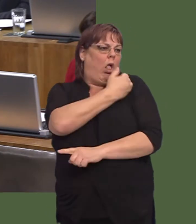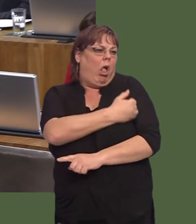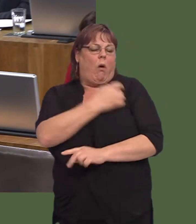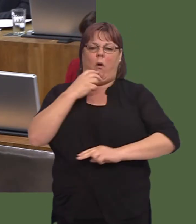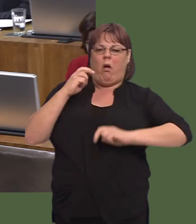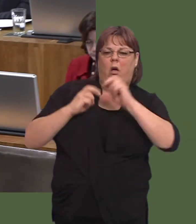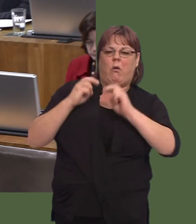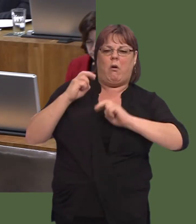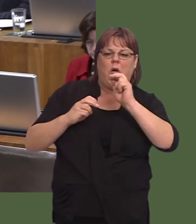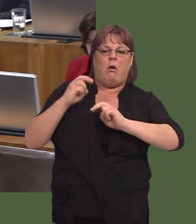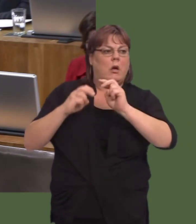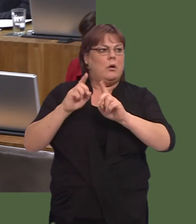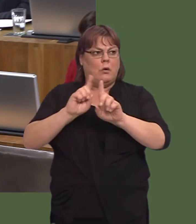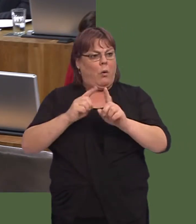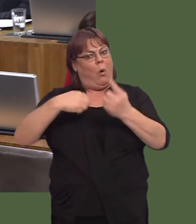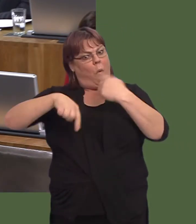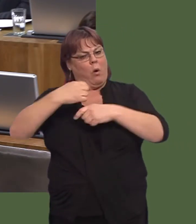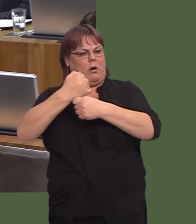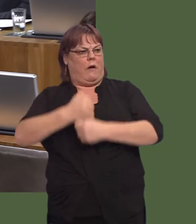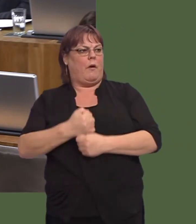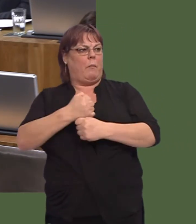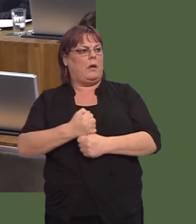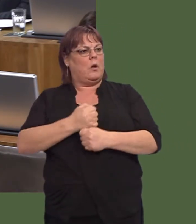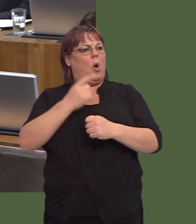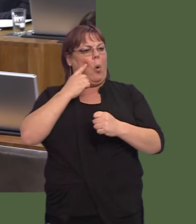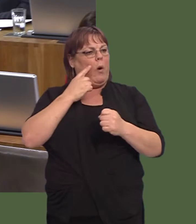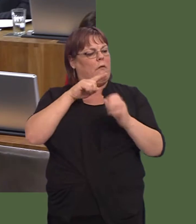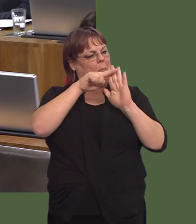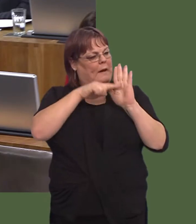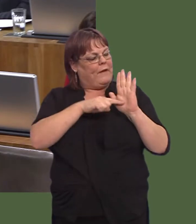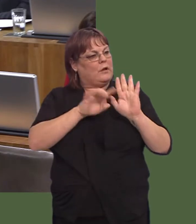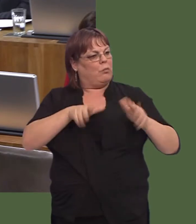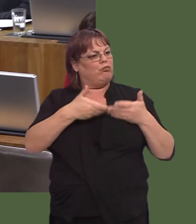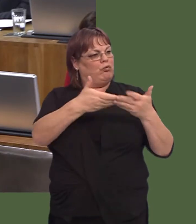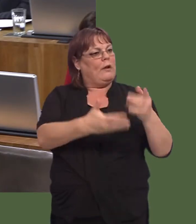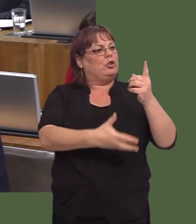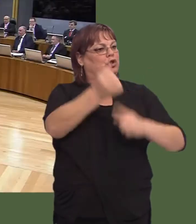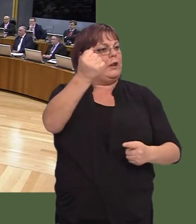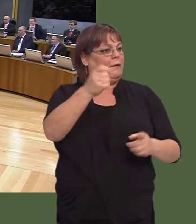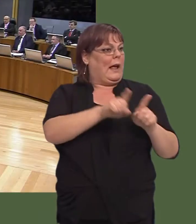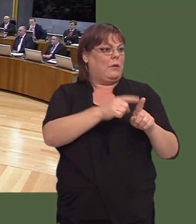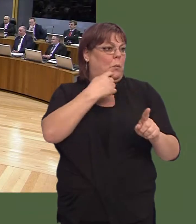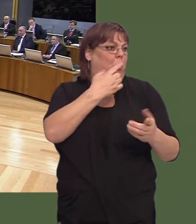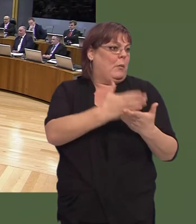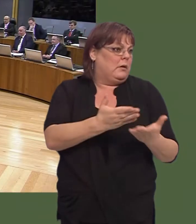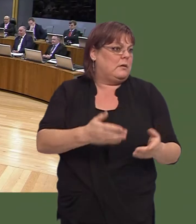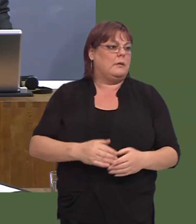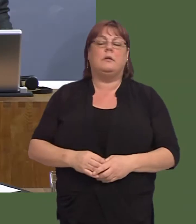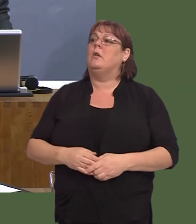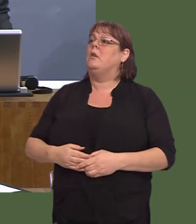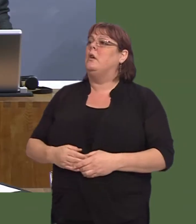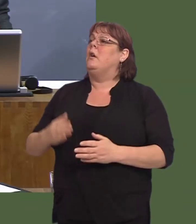spent their time arguing with each other, we were a government that delivered for the people of Wales and delivered our manifesto as we promised. Question